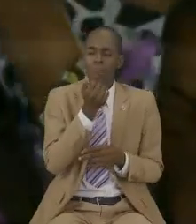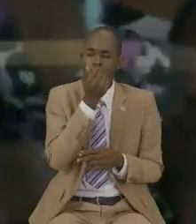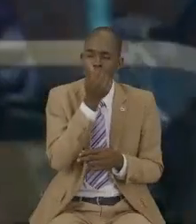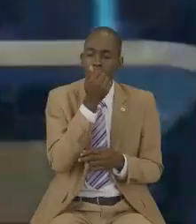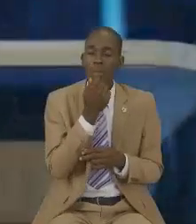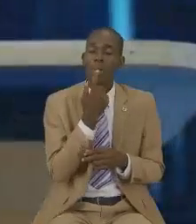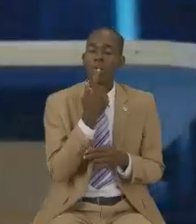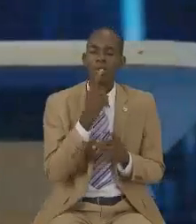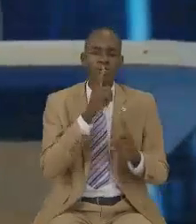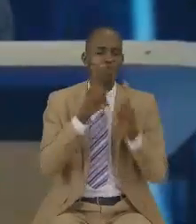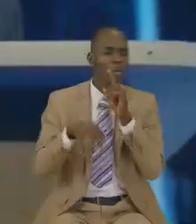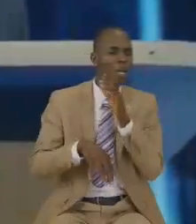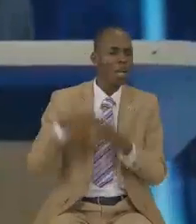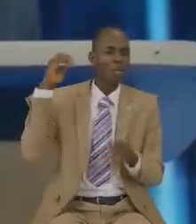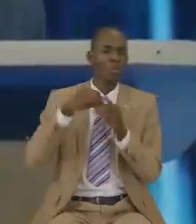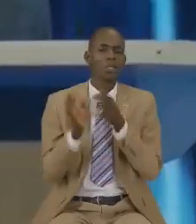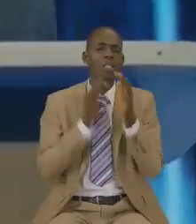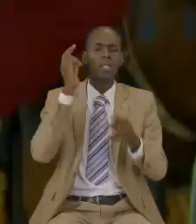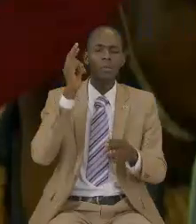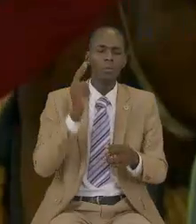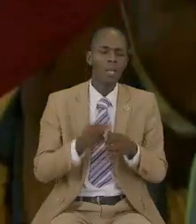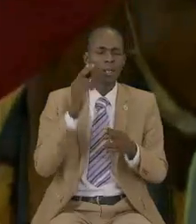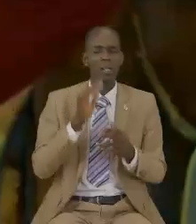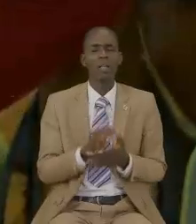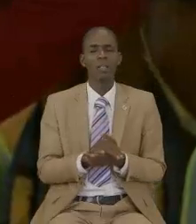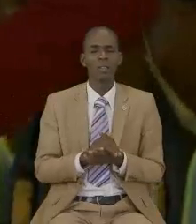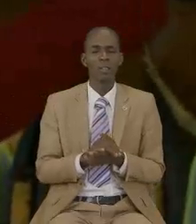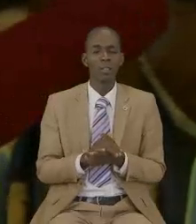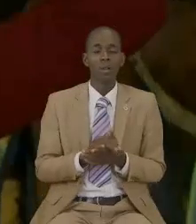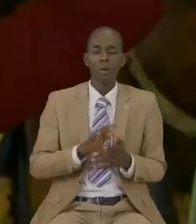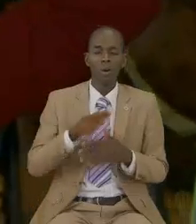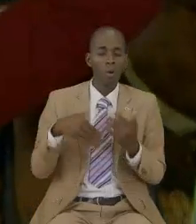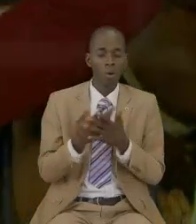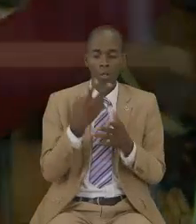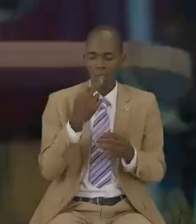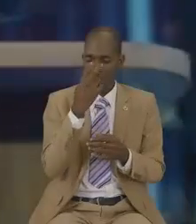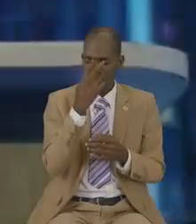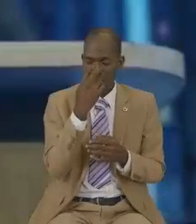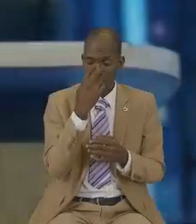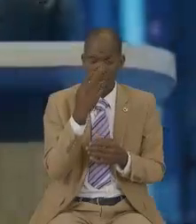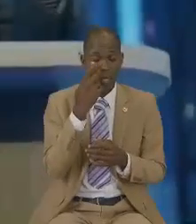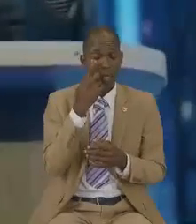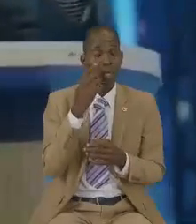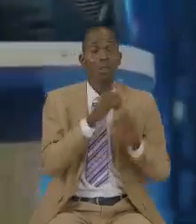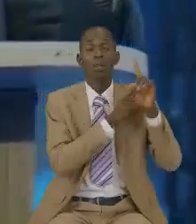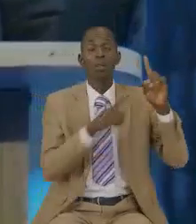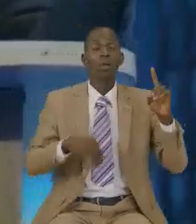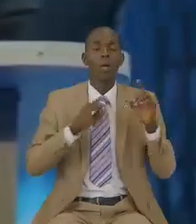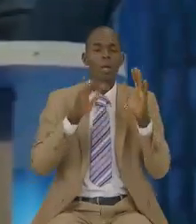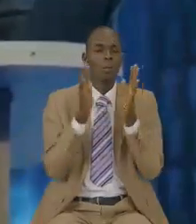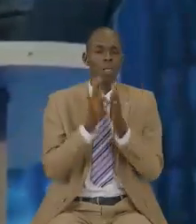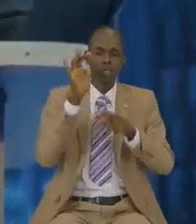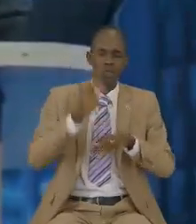tongue, speak out in Jesus' name. Those blind eyes, Lord, I pray, touch